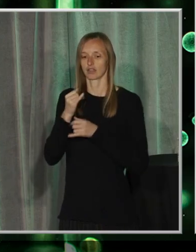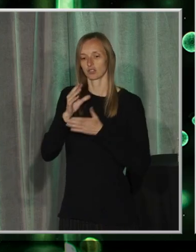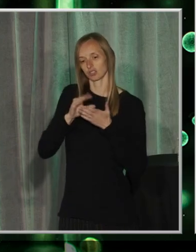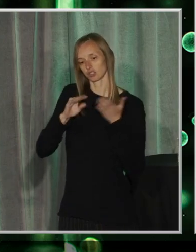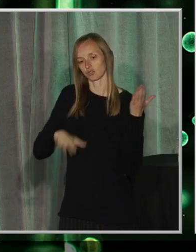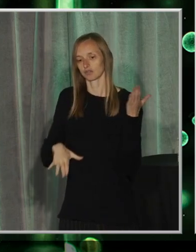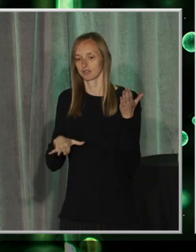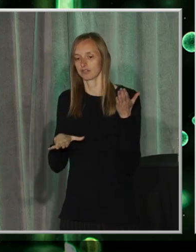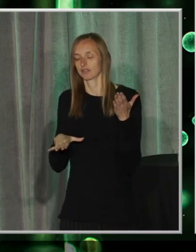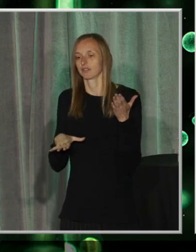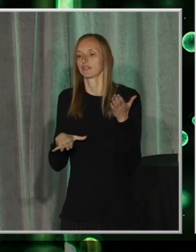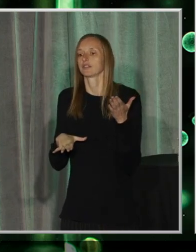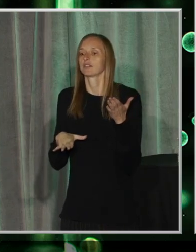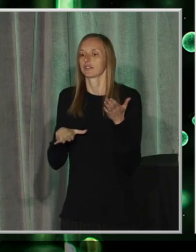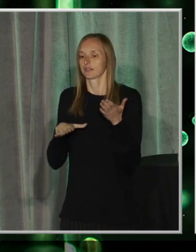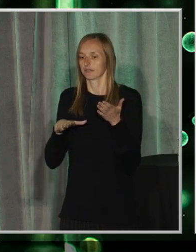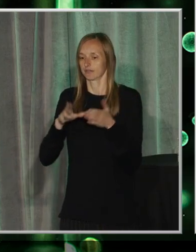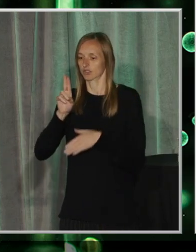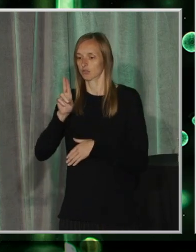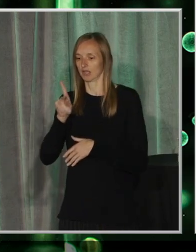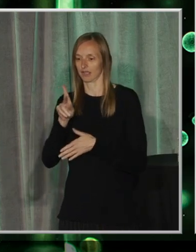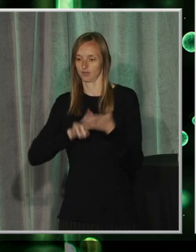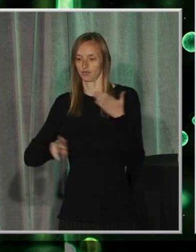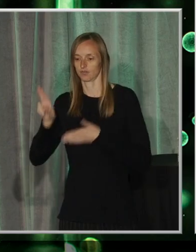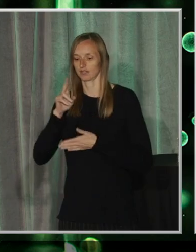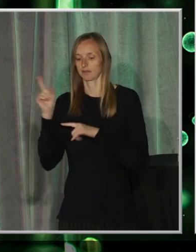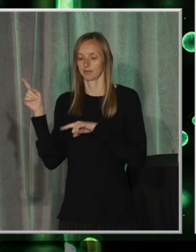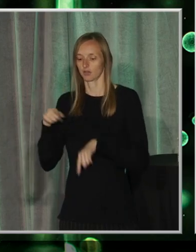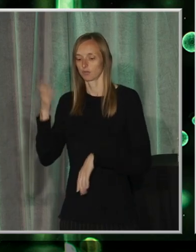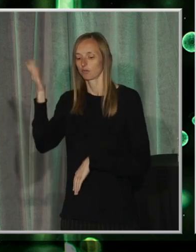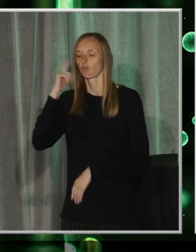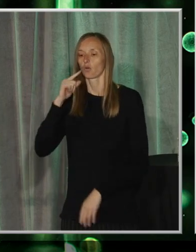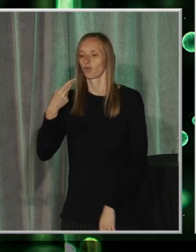in the UK, and I'm here representing Hozagro team.